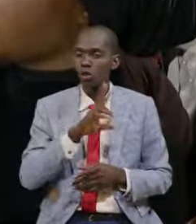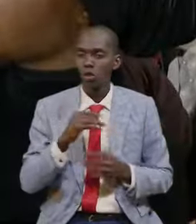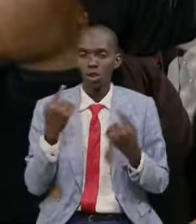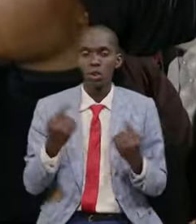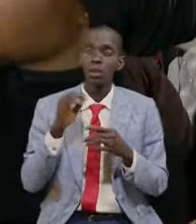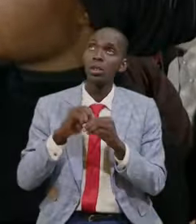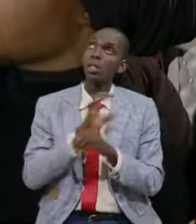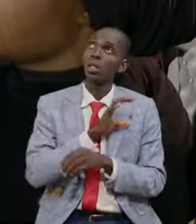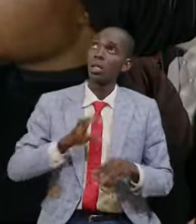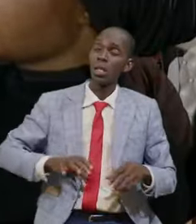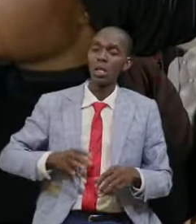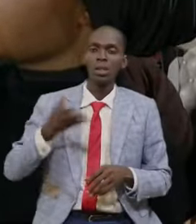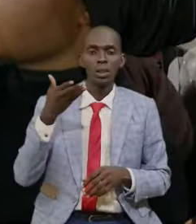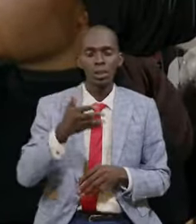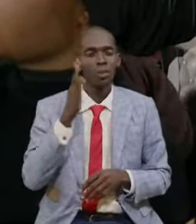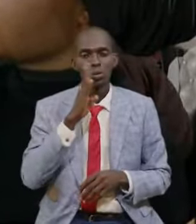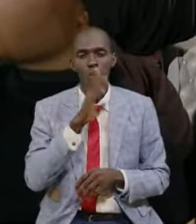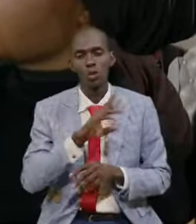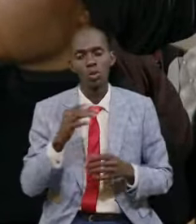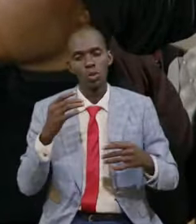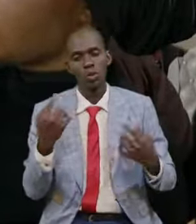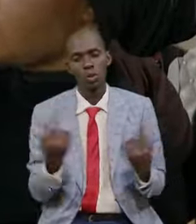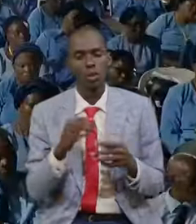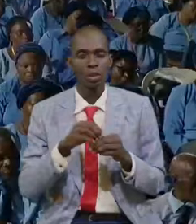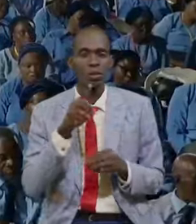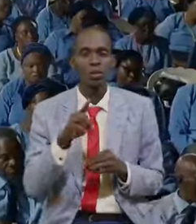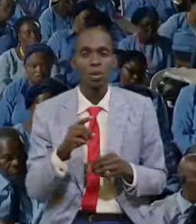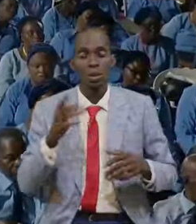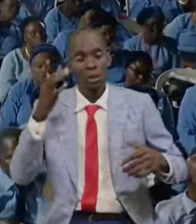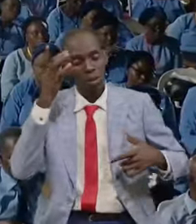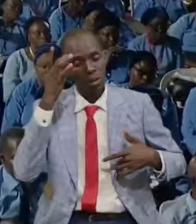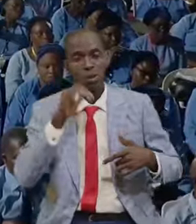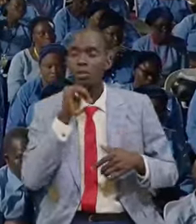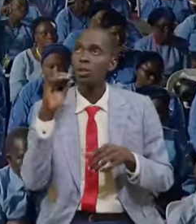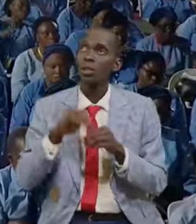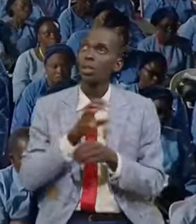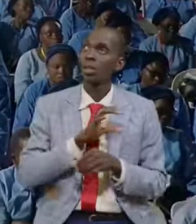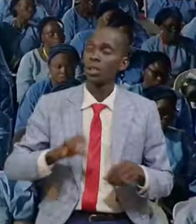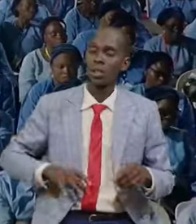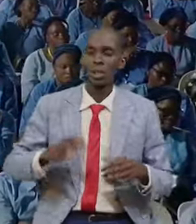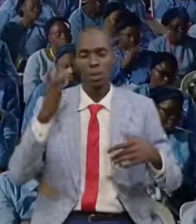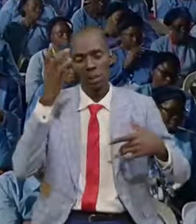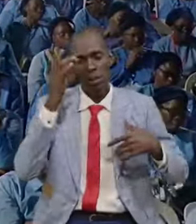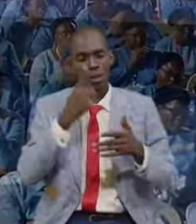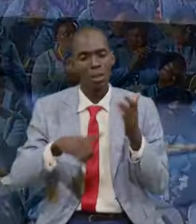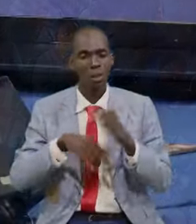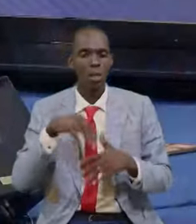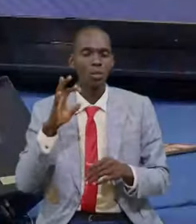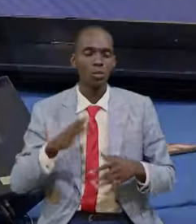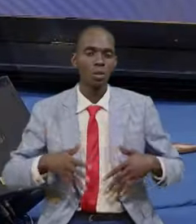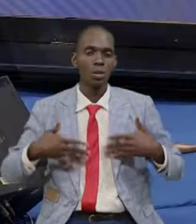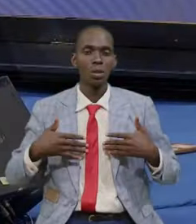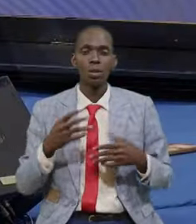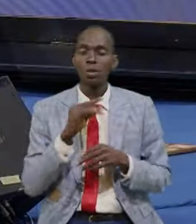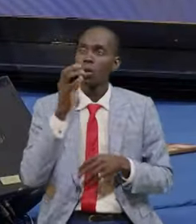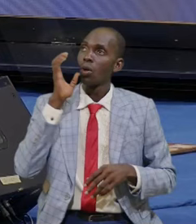And there's no sickness in Christ. Sickness cancelled from your life. There's no curse in Christ. Curse cancelled from your